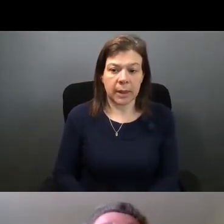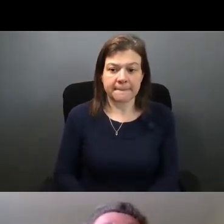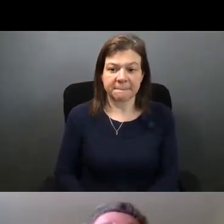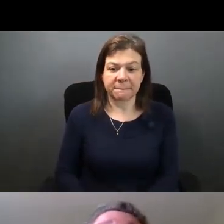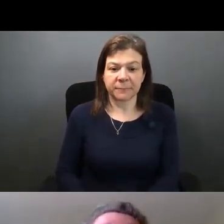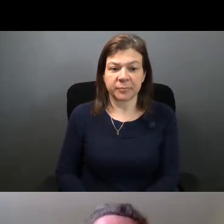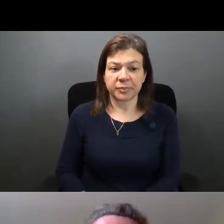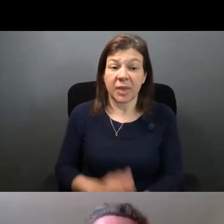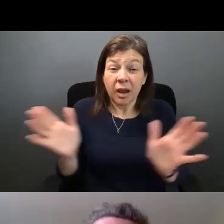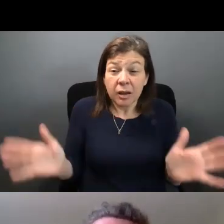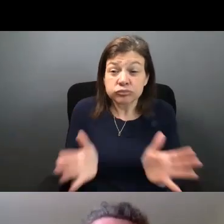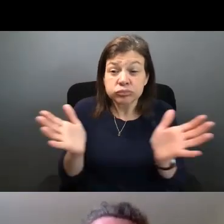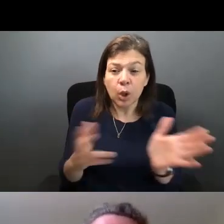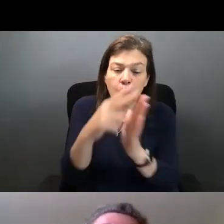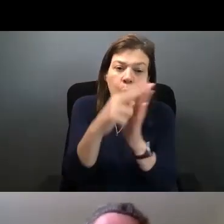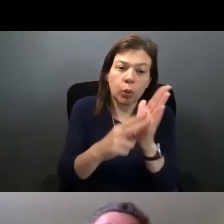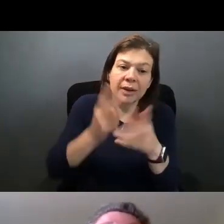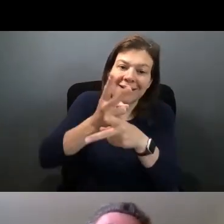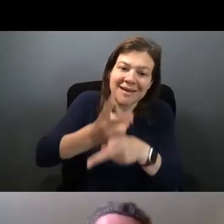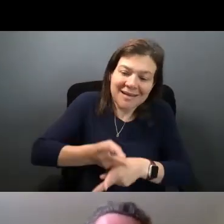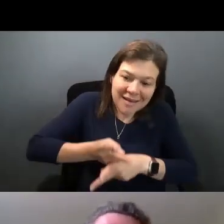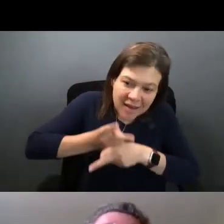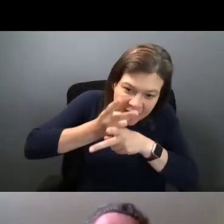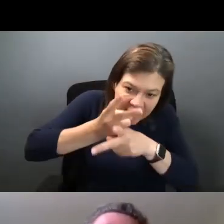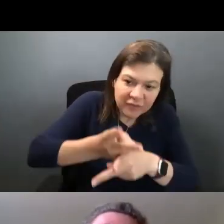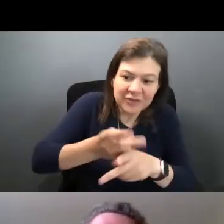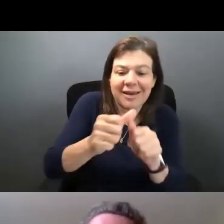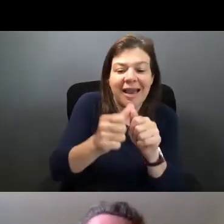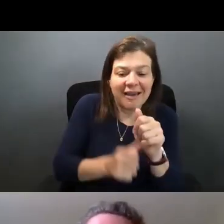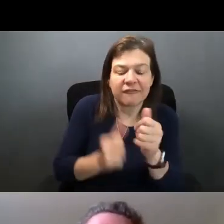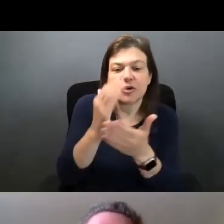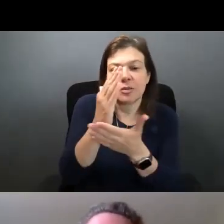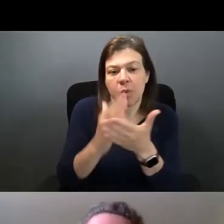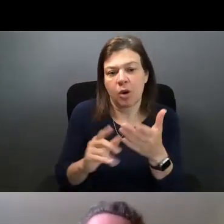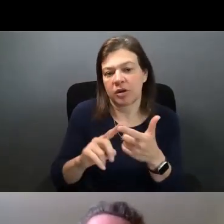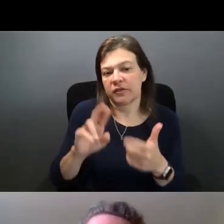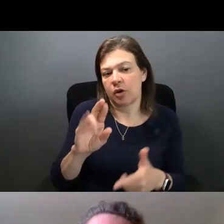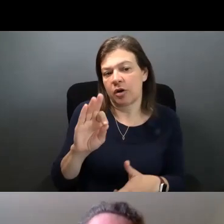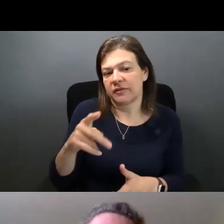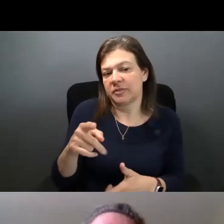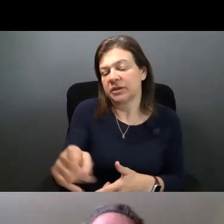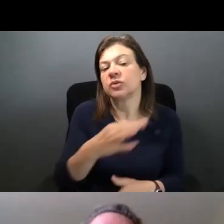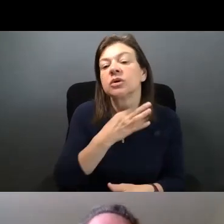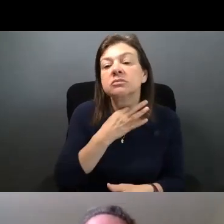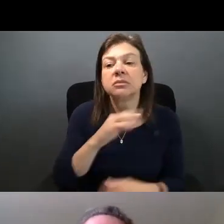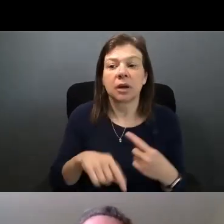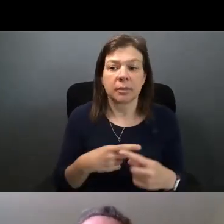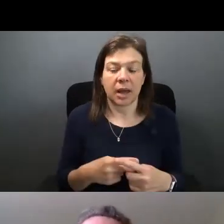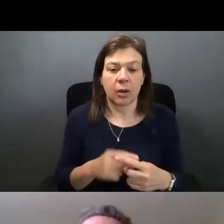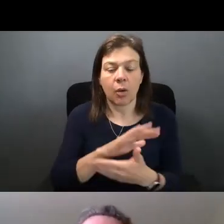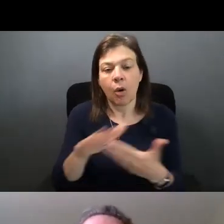I urge you to read carefully every section of the RFP you're interested in. All